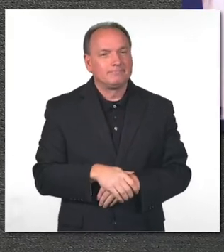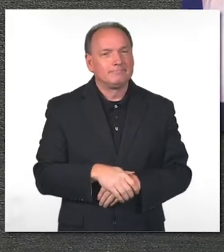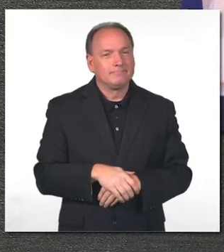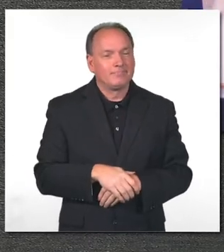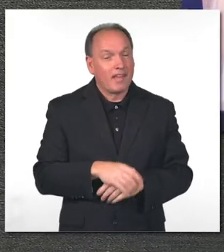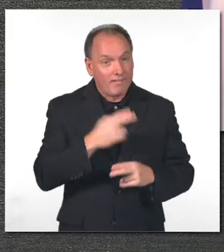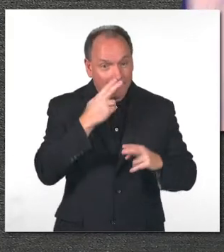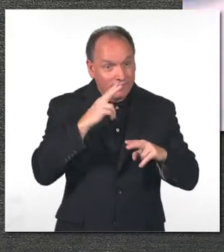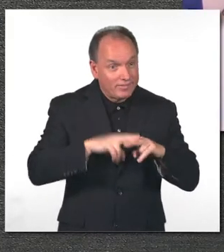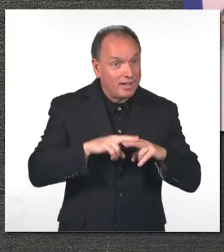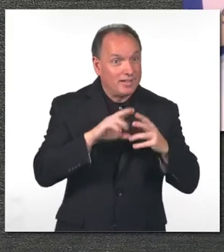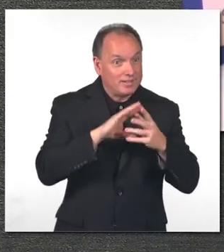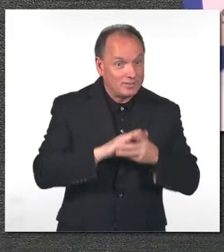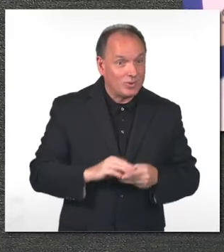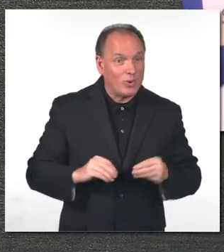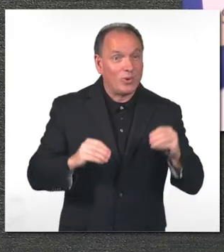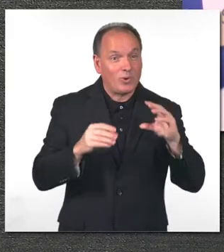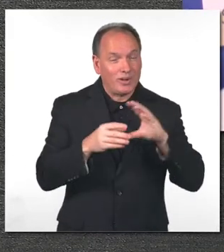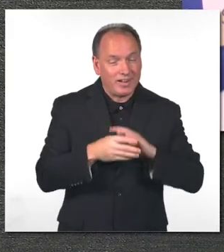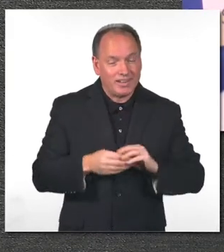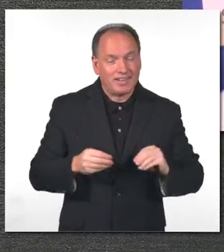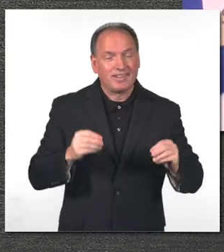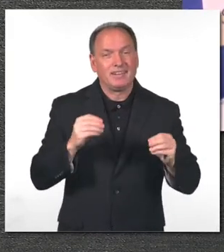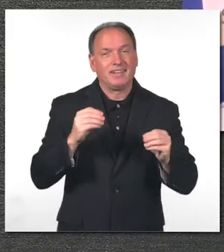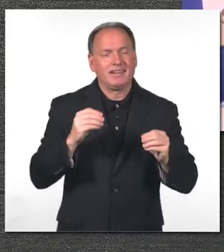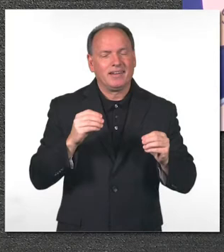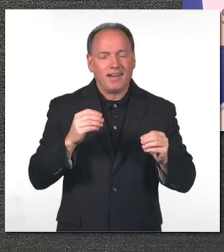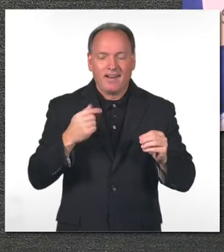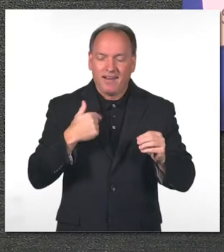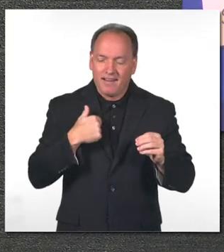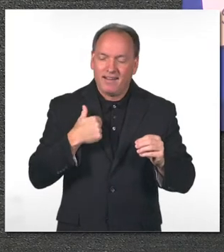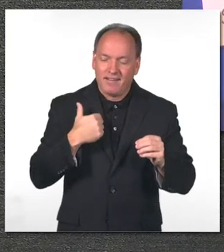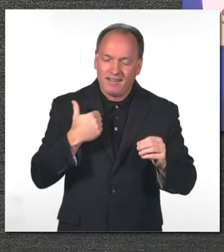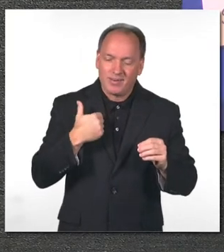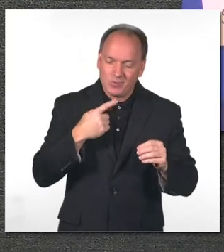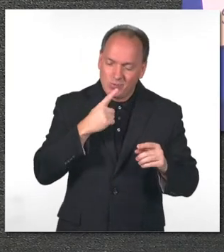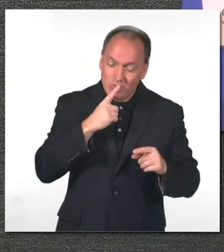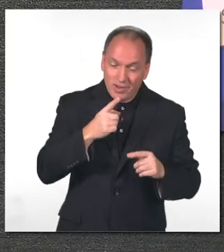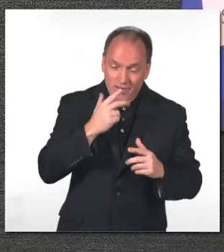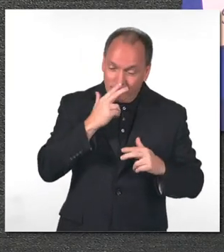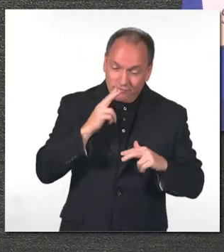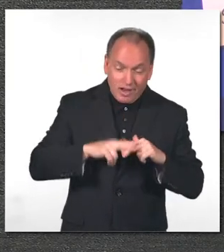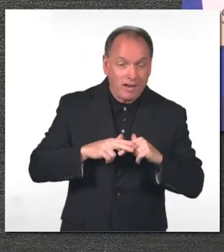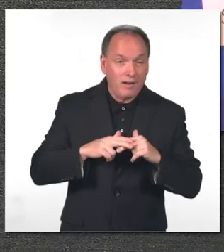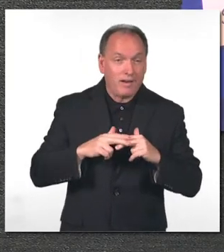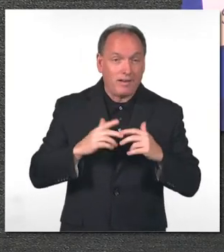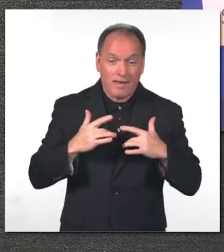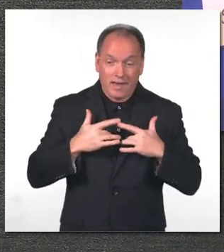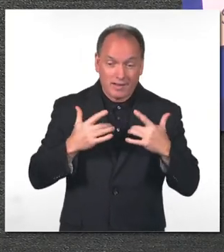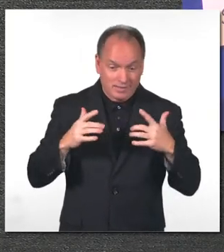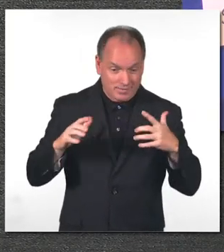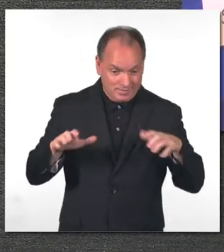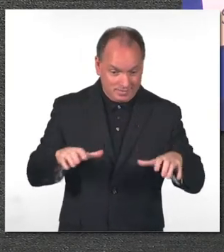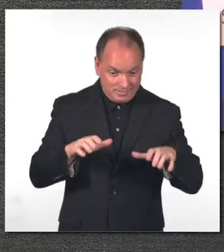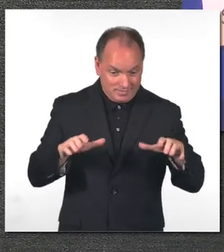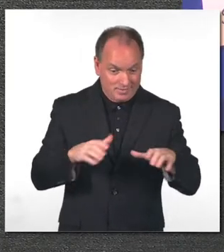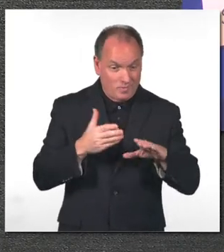What a fun story. I heard some really fun activity in there. Maybe some of you have done it before.